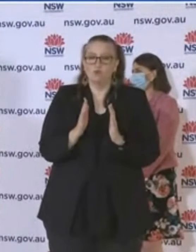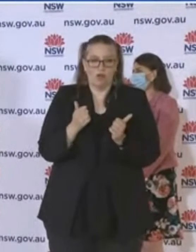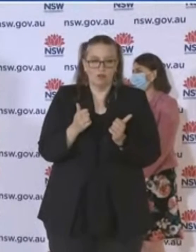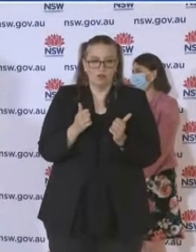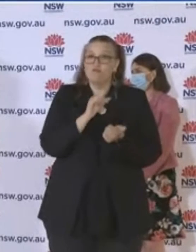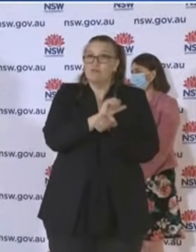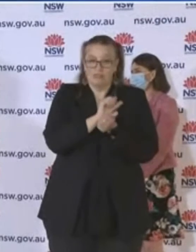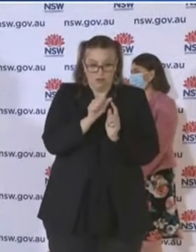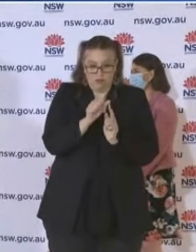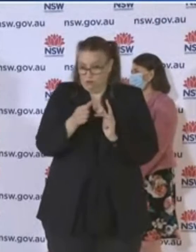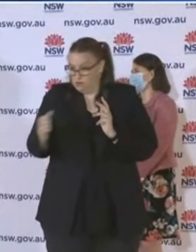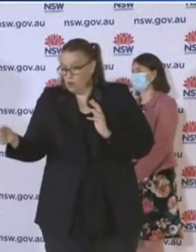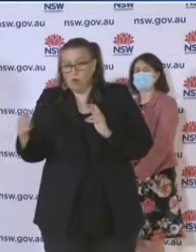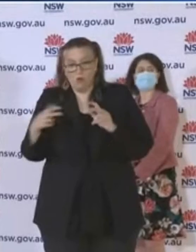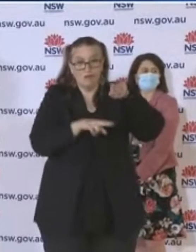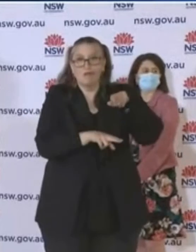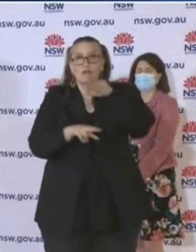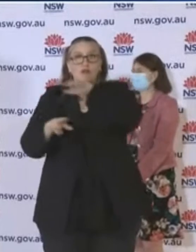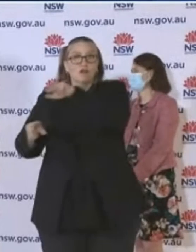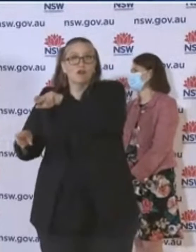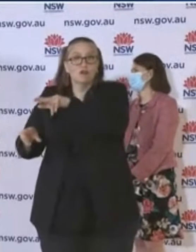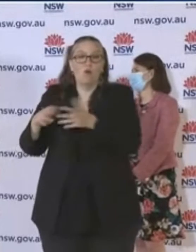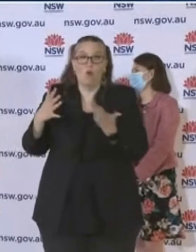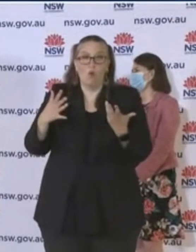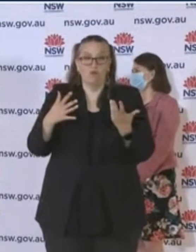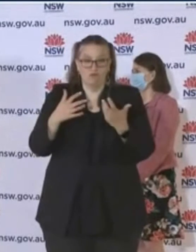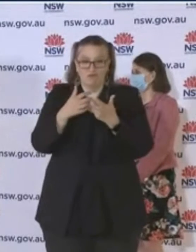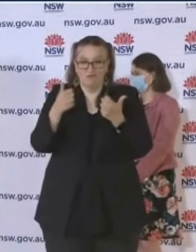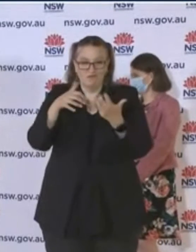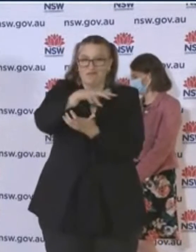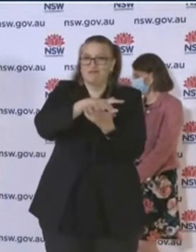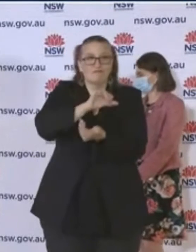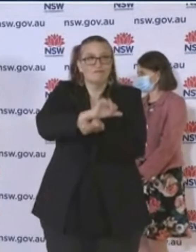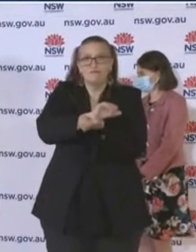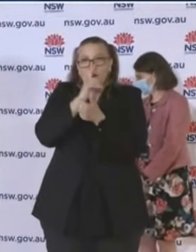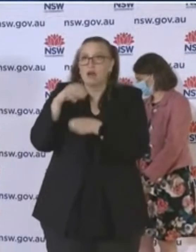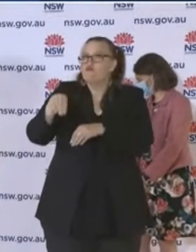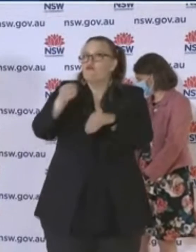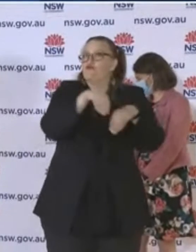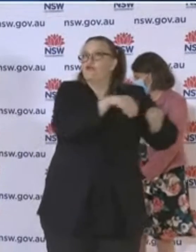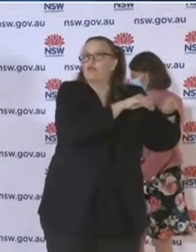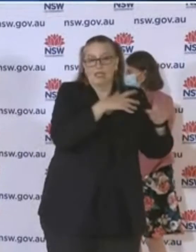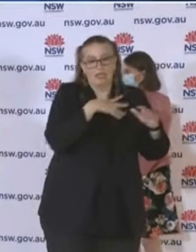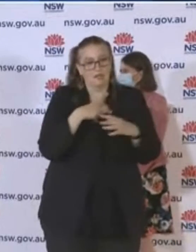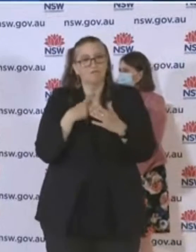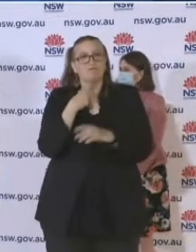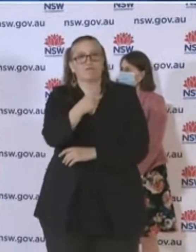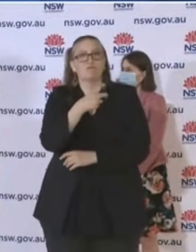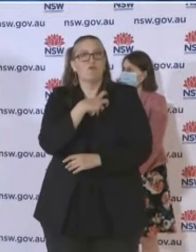where there's a large number of people who are essentially restricted, maximising vaccination rates in those sort of settings is really